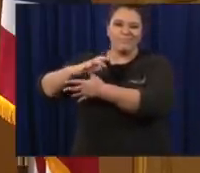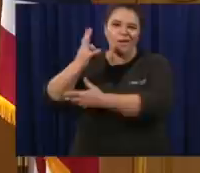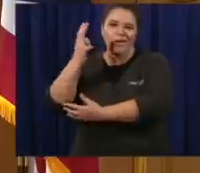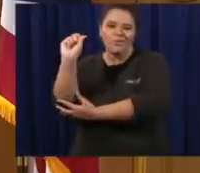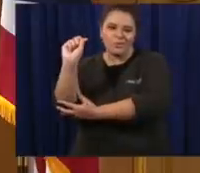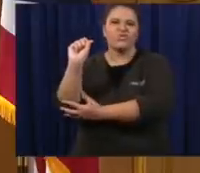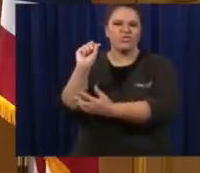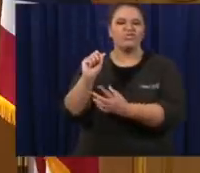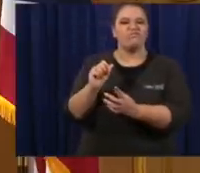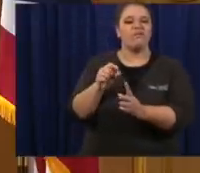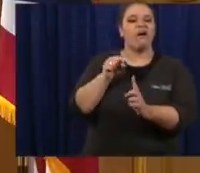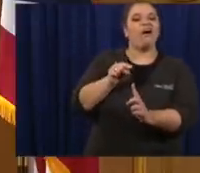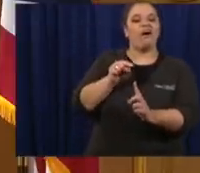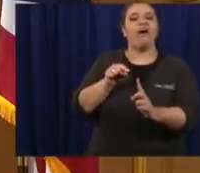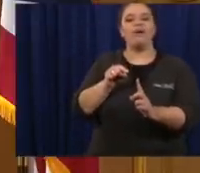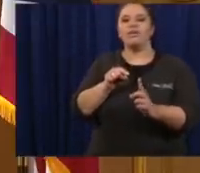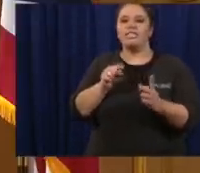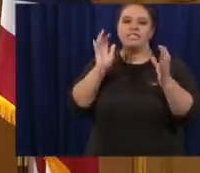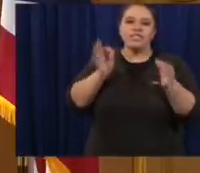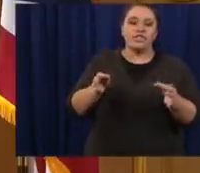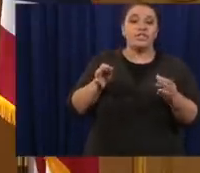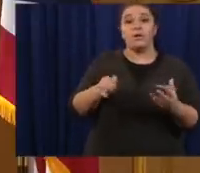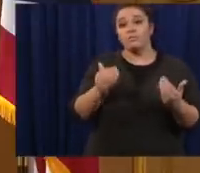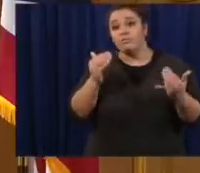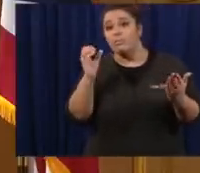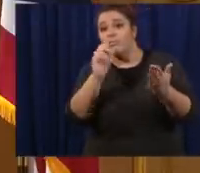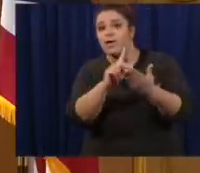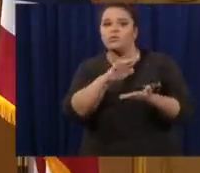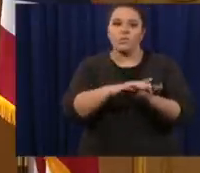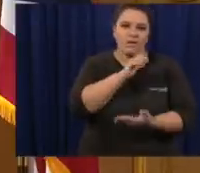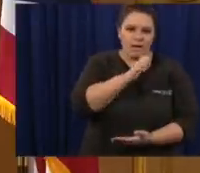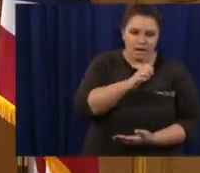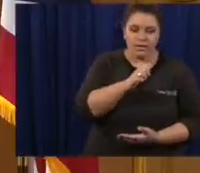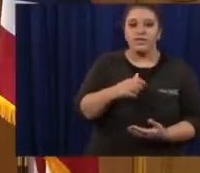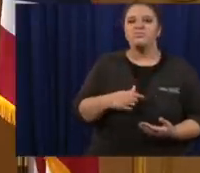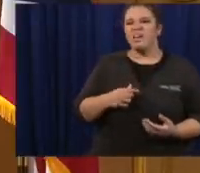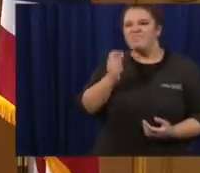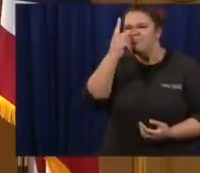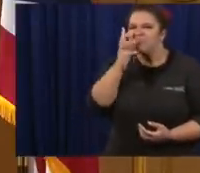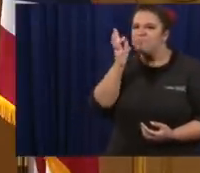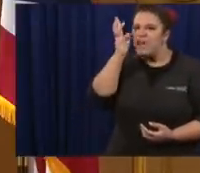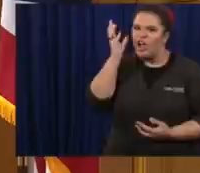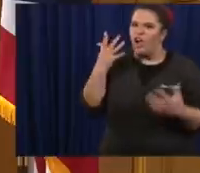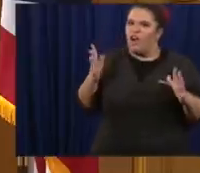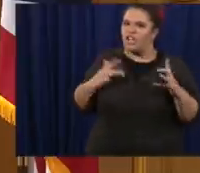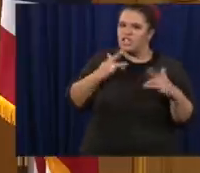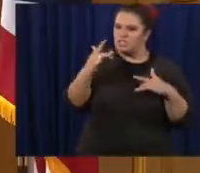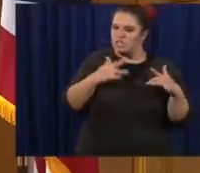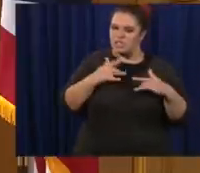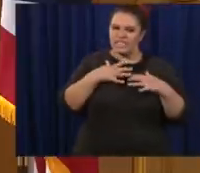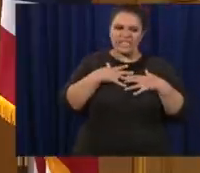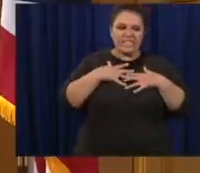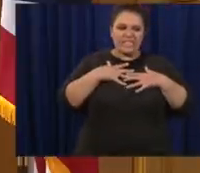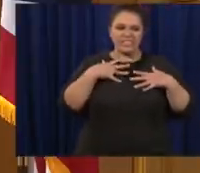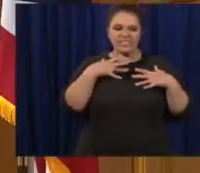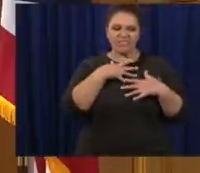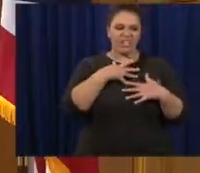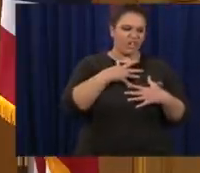their kids back to school in 2 weeks. What message do you have for parents who are conveying that type of fear?